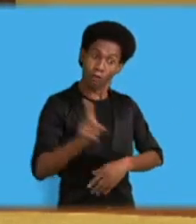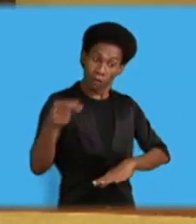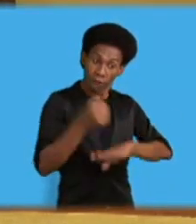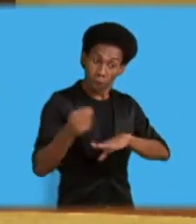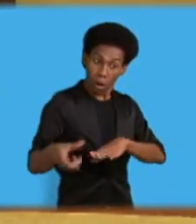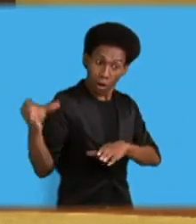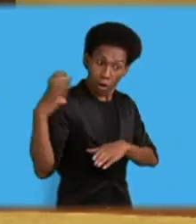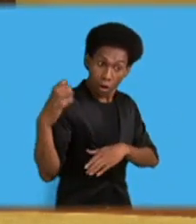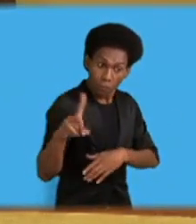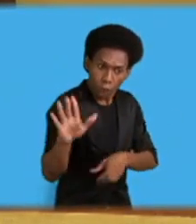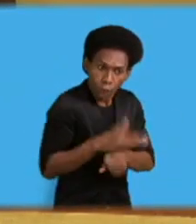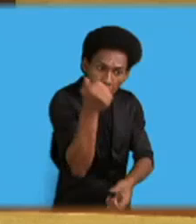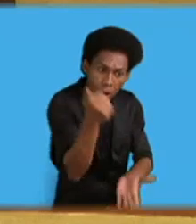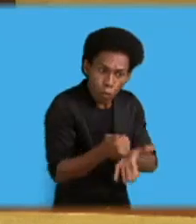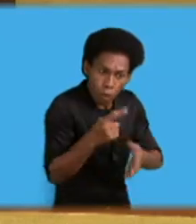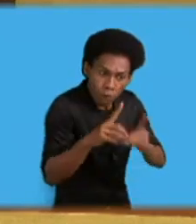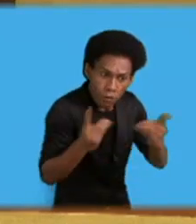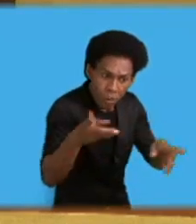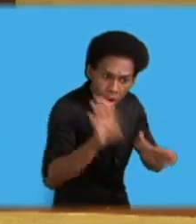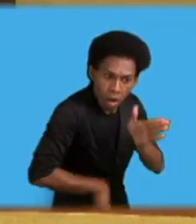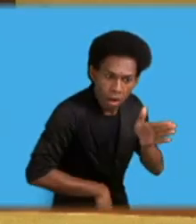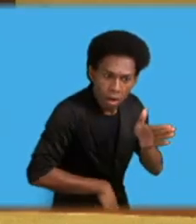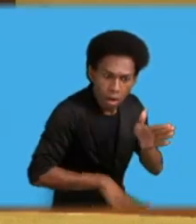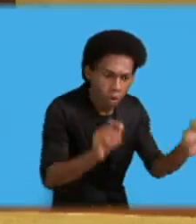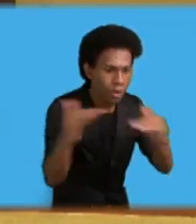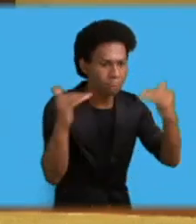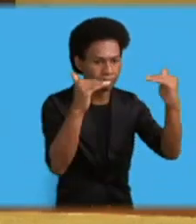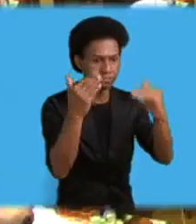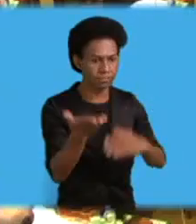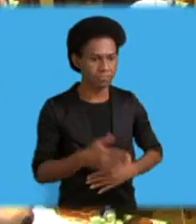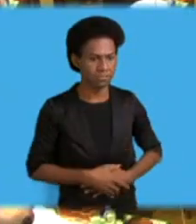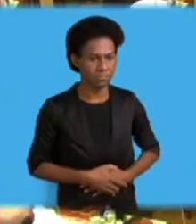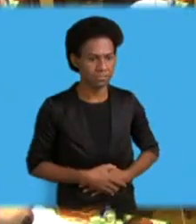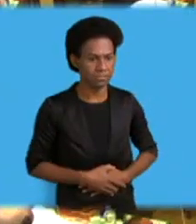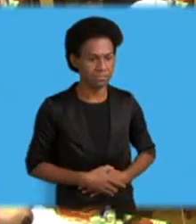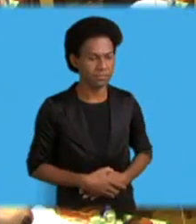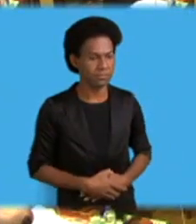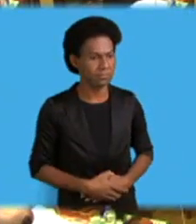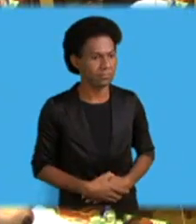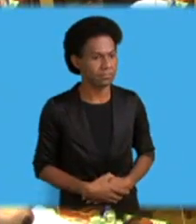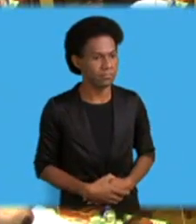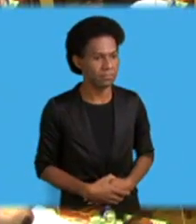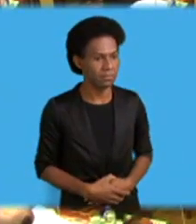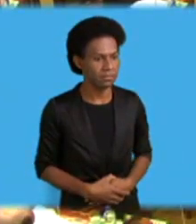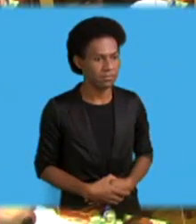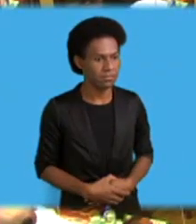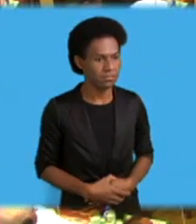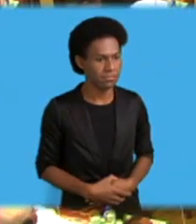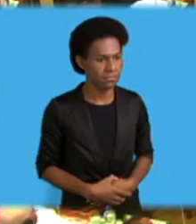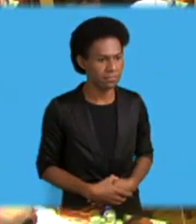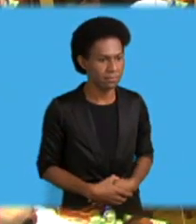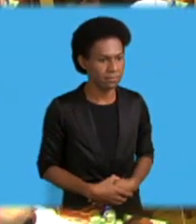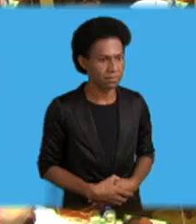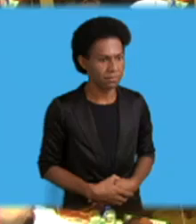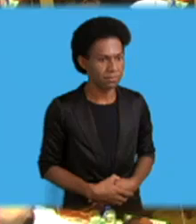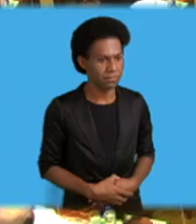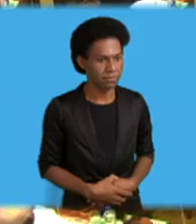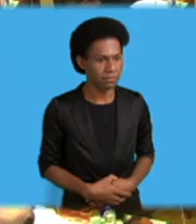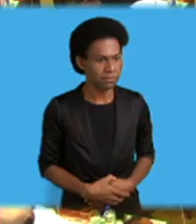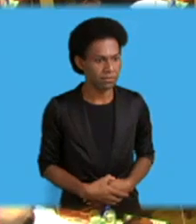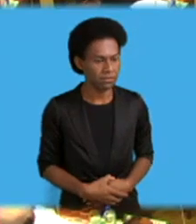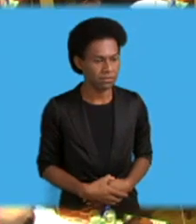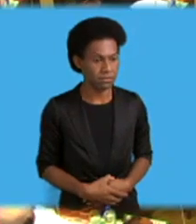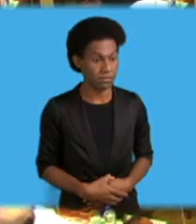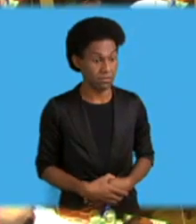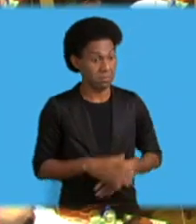that there is no discrimination. That is the question. Thank you. That was not a point of order. That was clarification of questions. Madam Speaker, I did not say it's